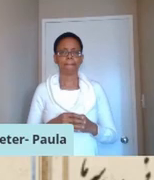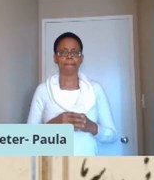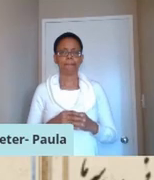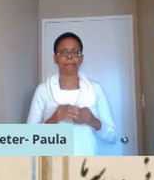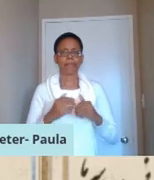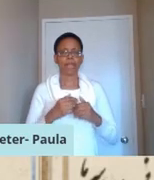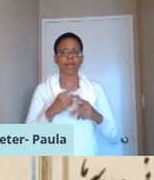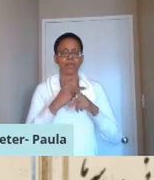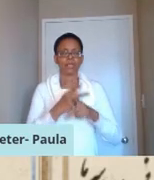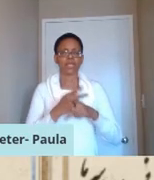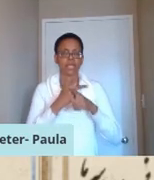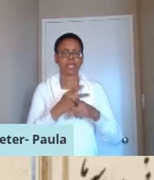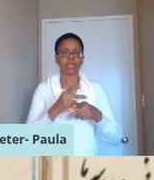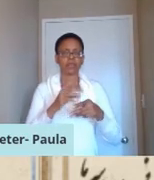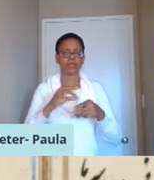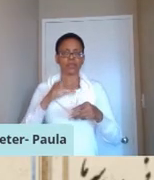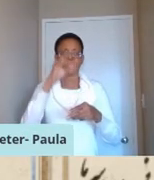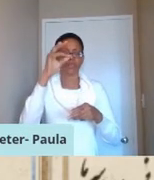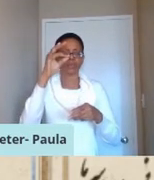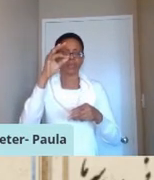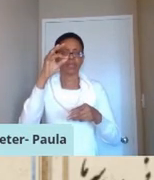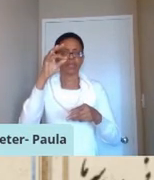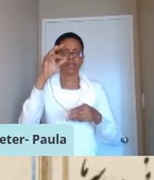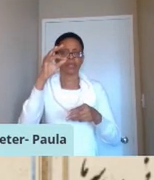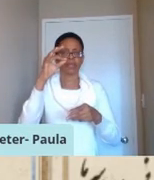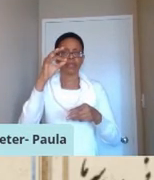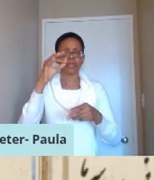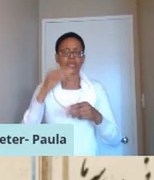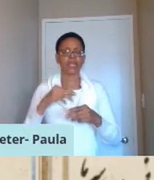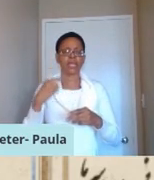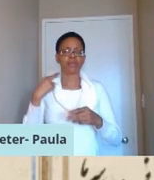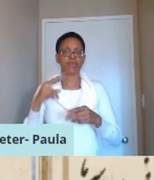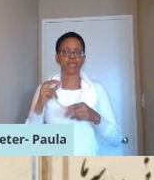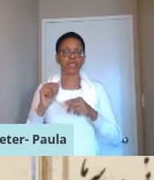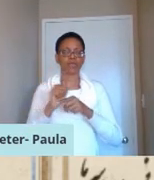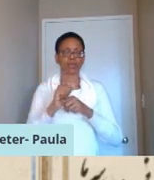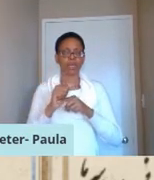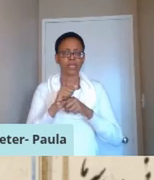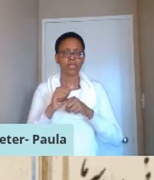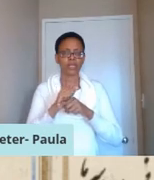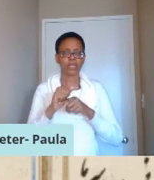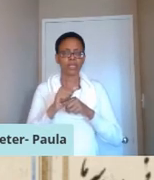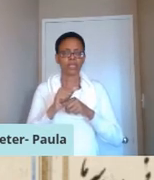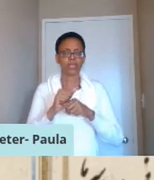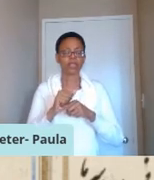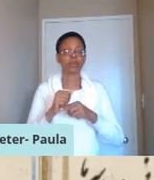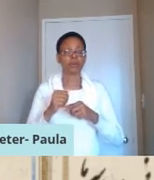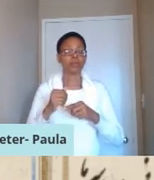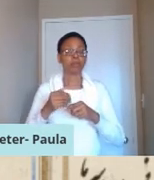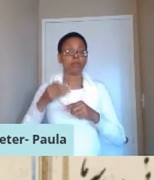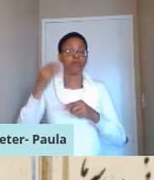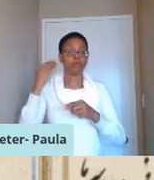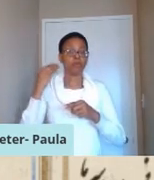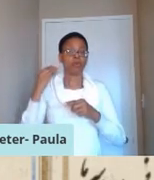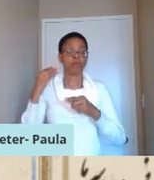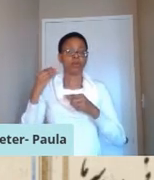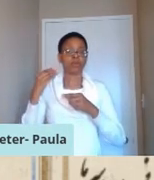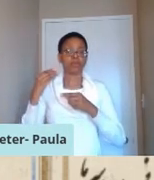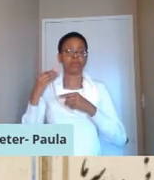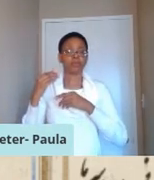maintaining our spirituality and religious practices that we used to perform